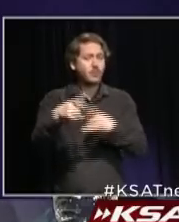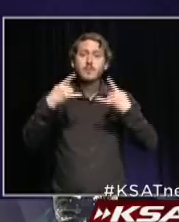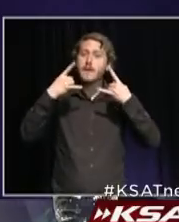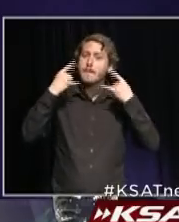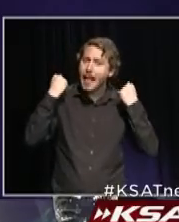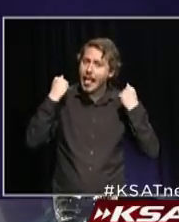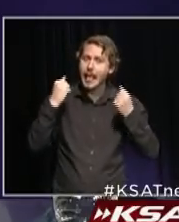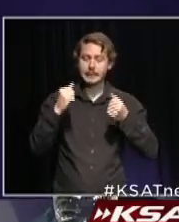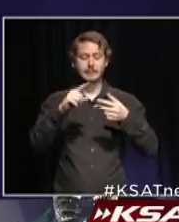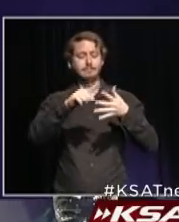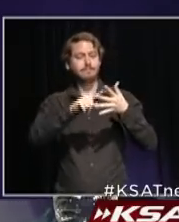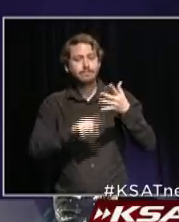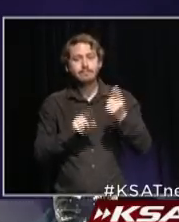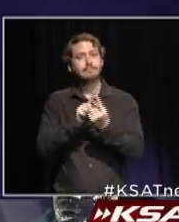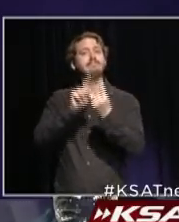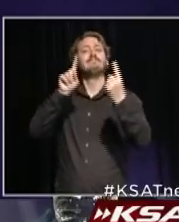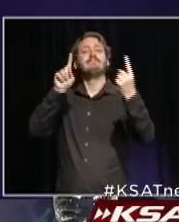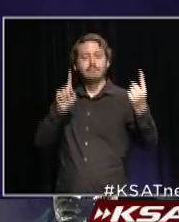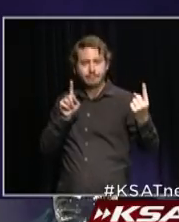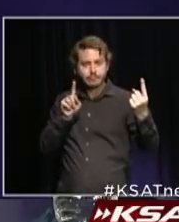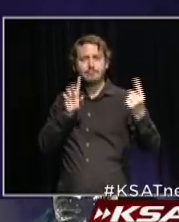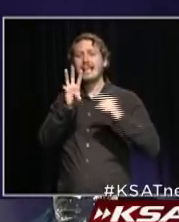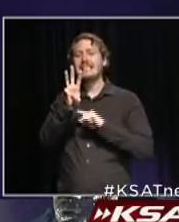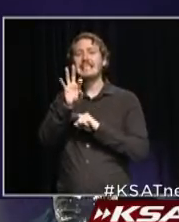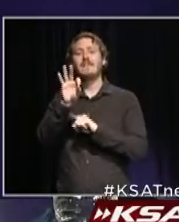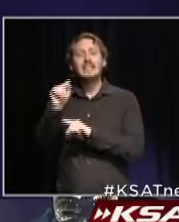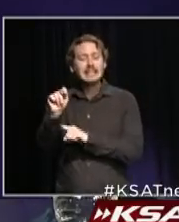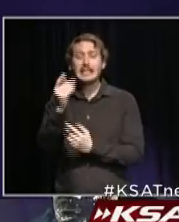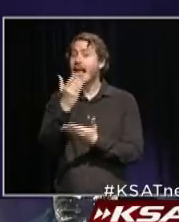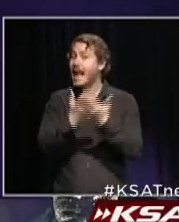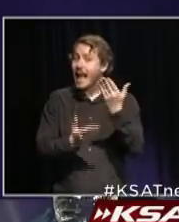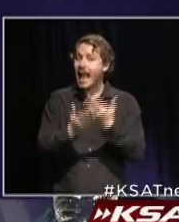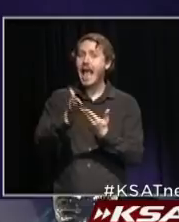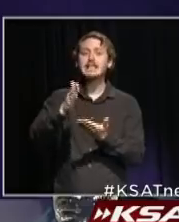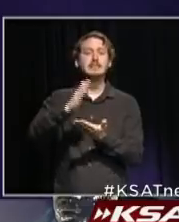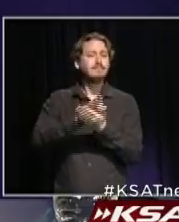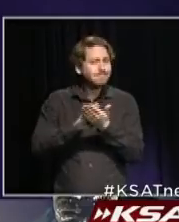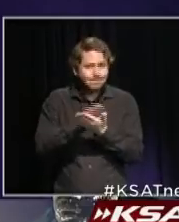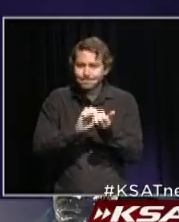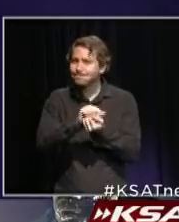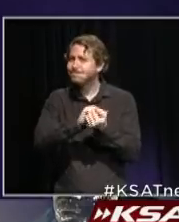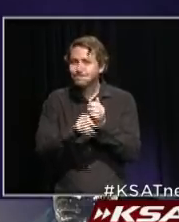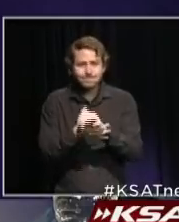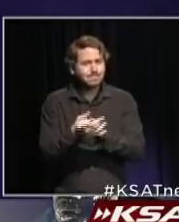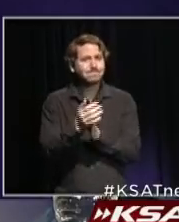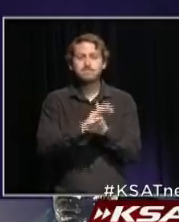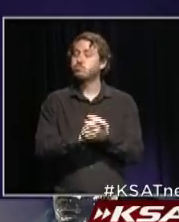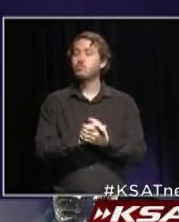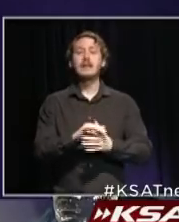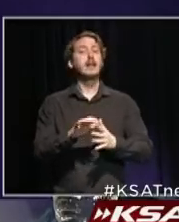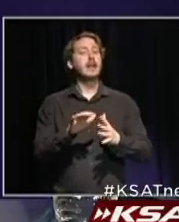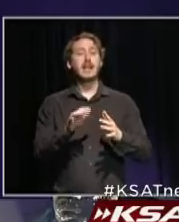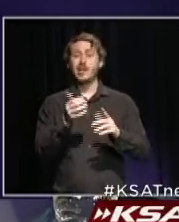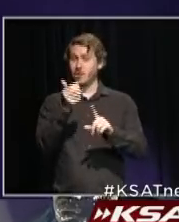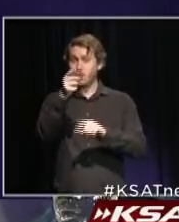and social distancing and sanitation, and please not overdo it